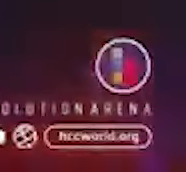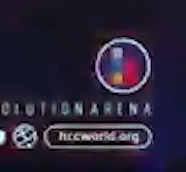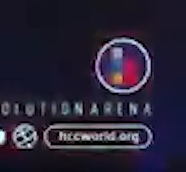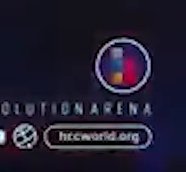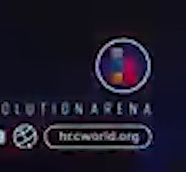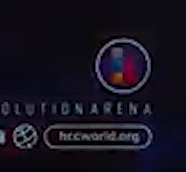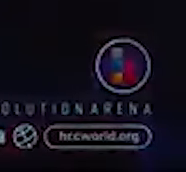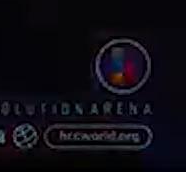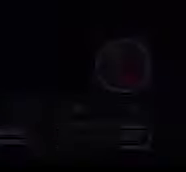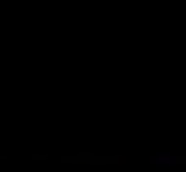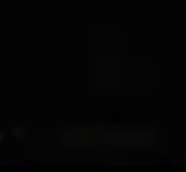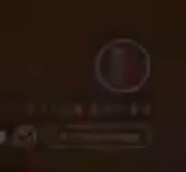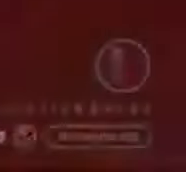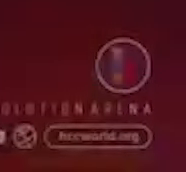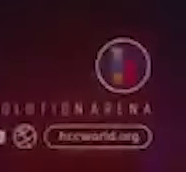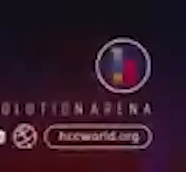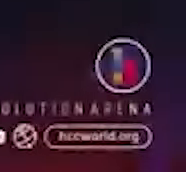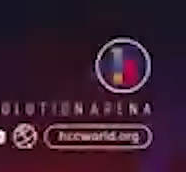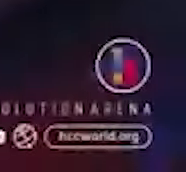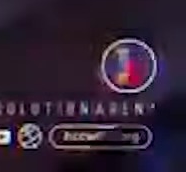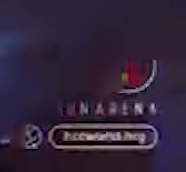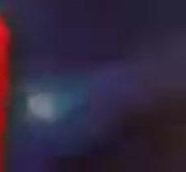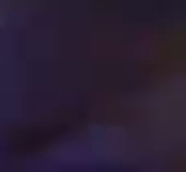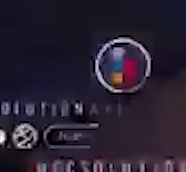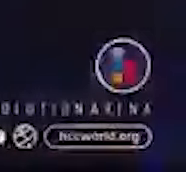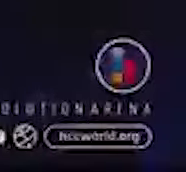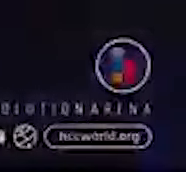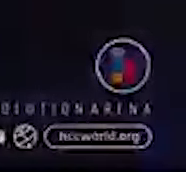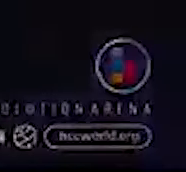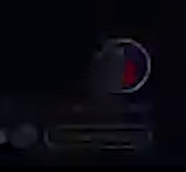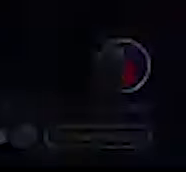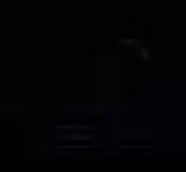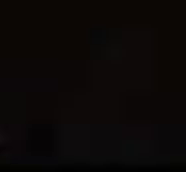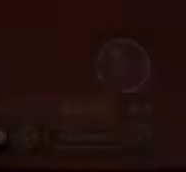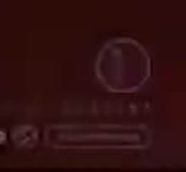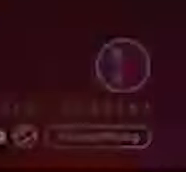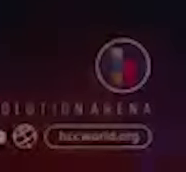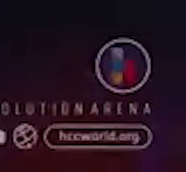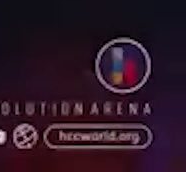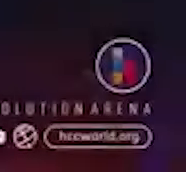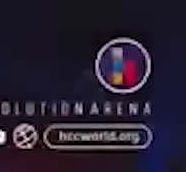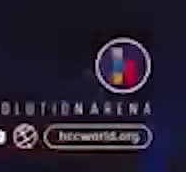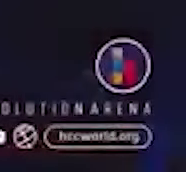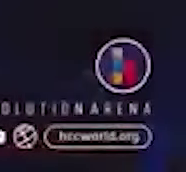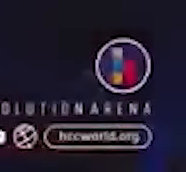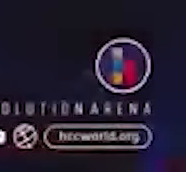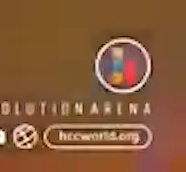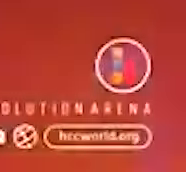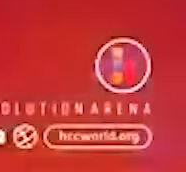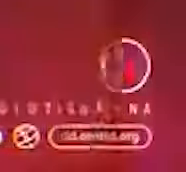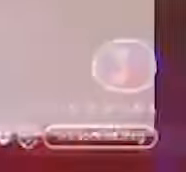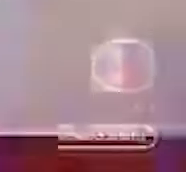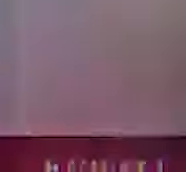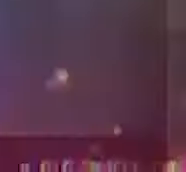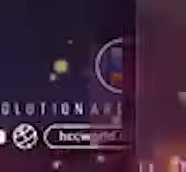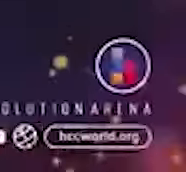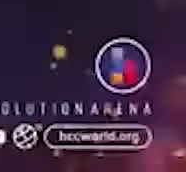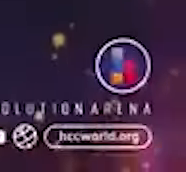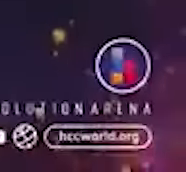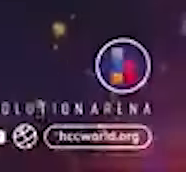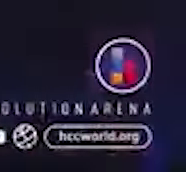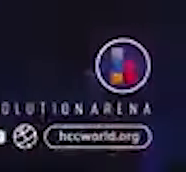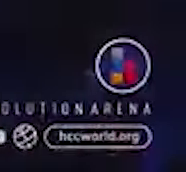The problem was the hearing. The reason why they did not experience the Holy Ghost was somebody told them something else. May not